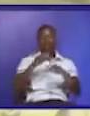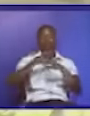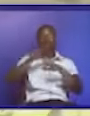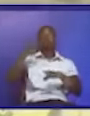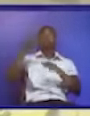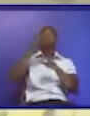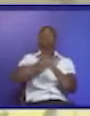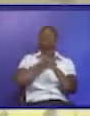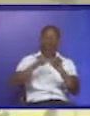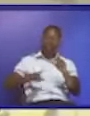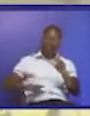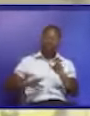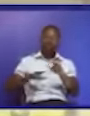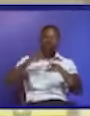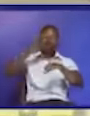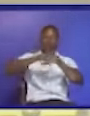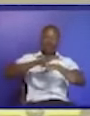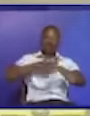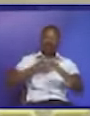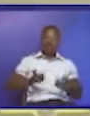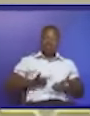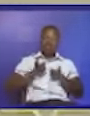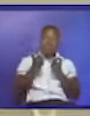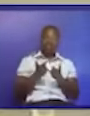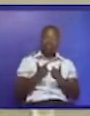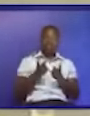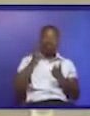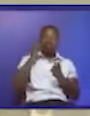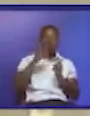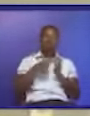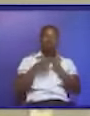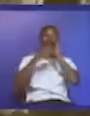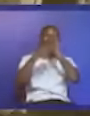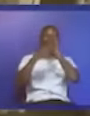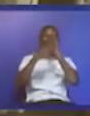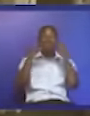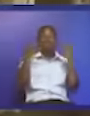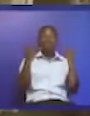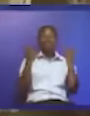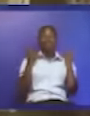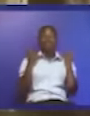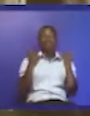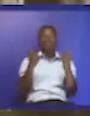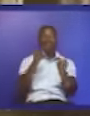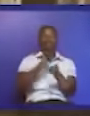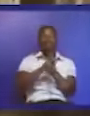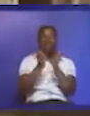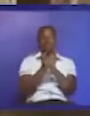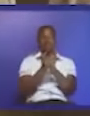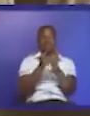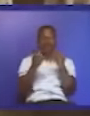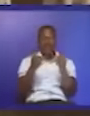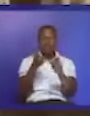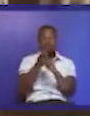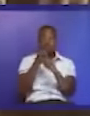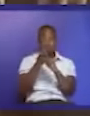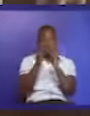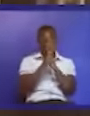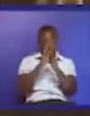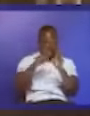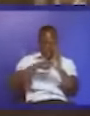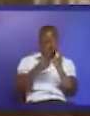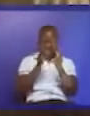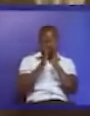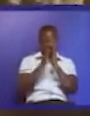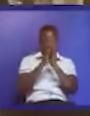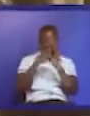Lord upon my life is showing forth. Turn it into prayer. Turn it into prayer.